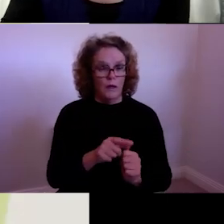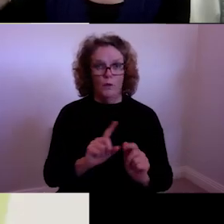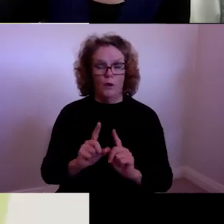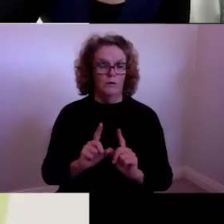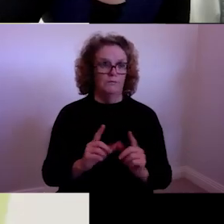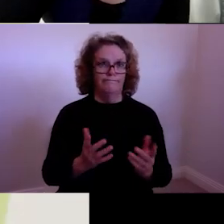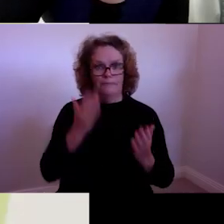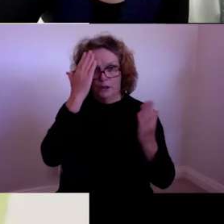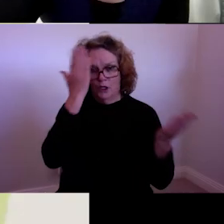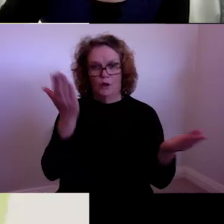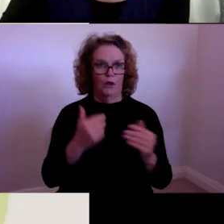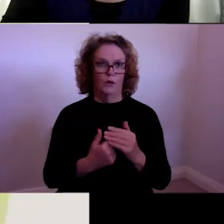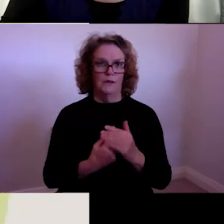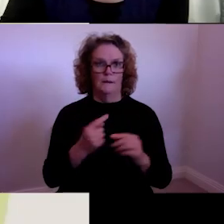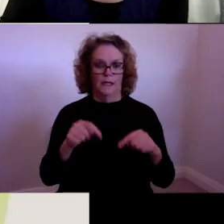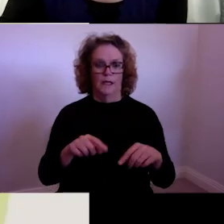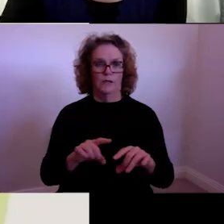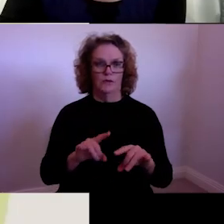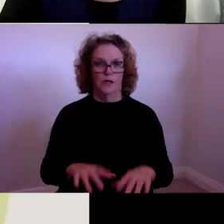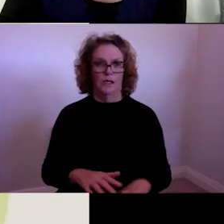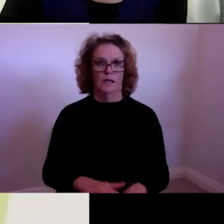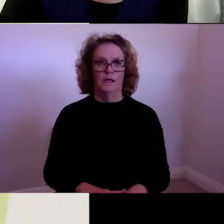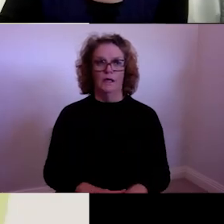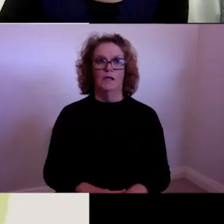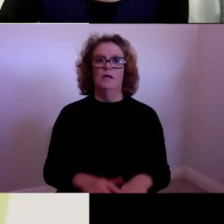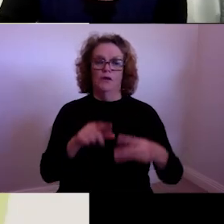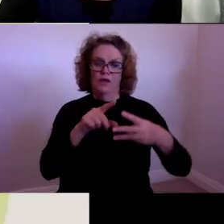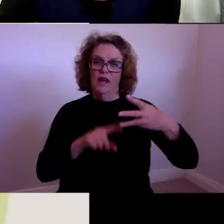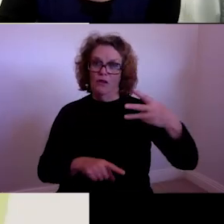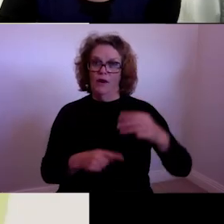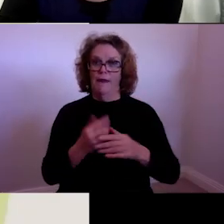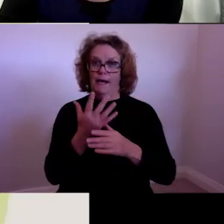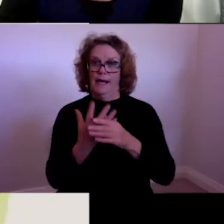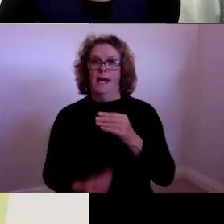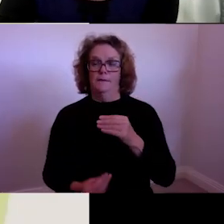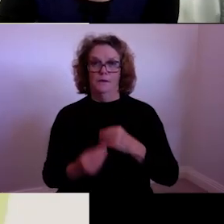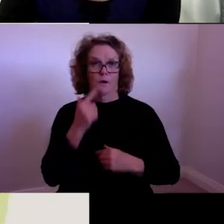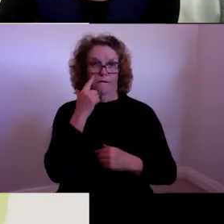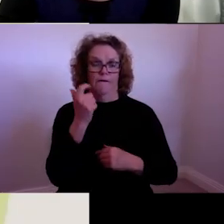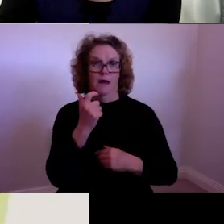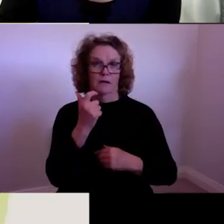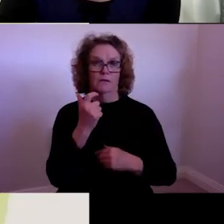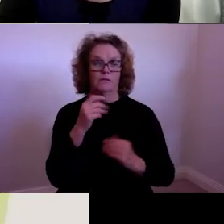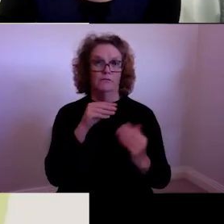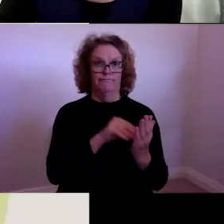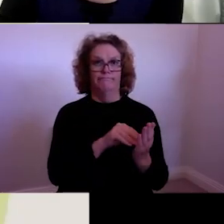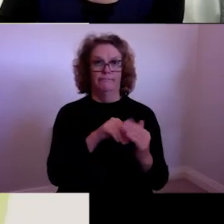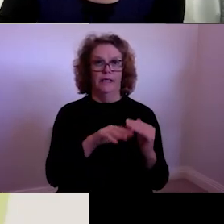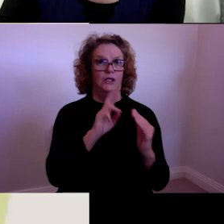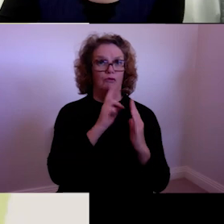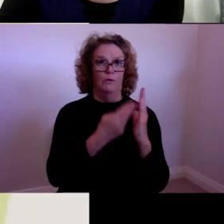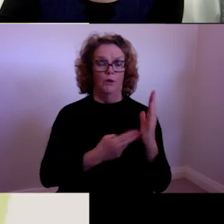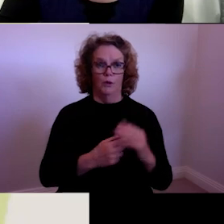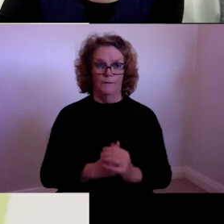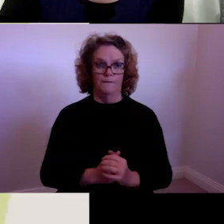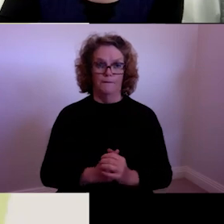So these are some of the gaps we have found in our report. And now that we have listened to the